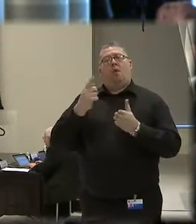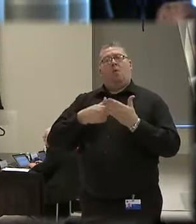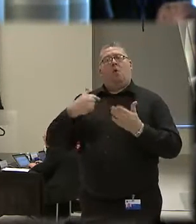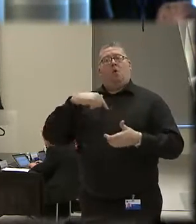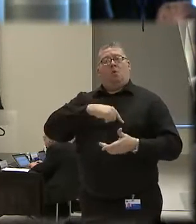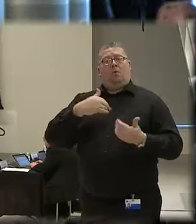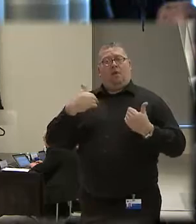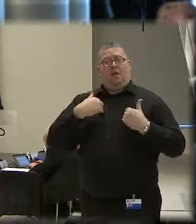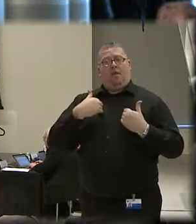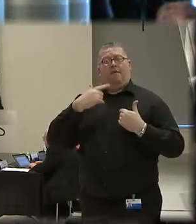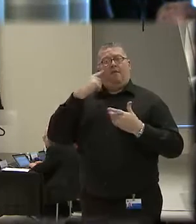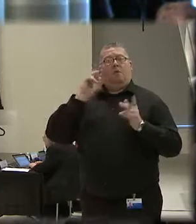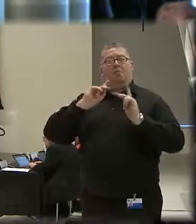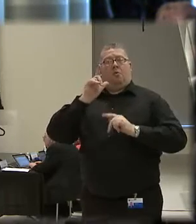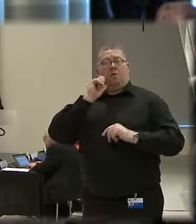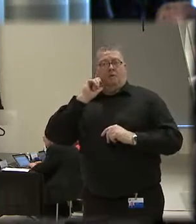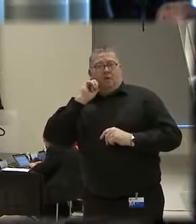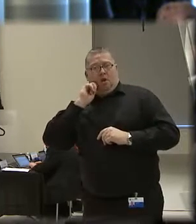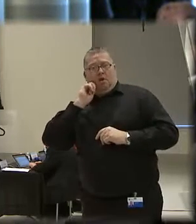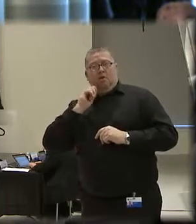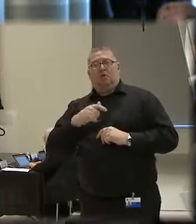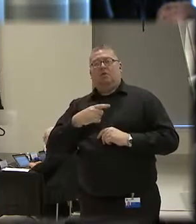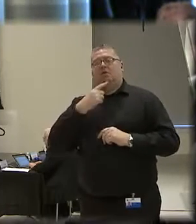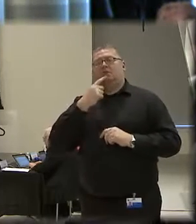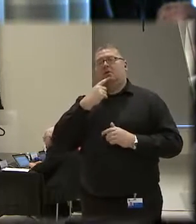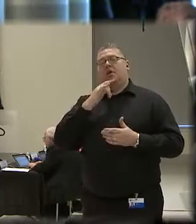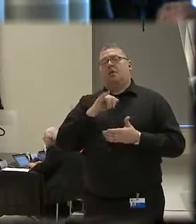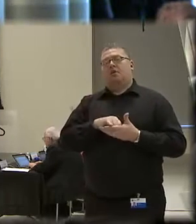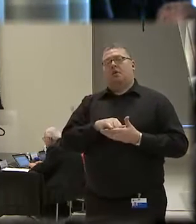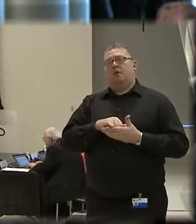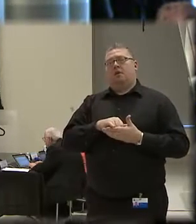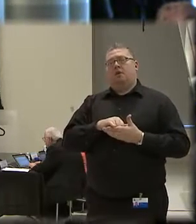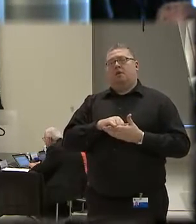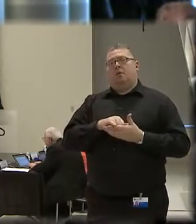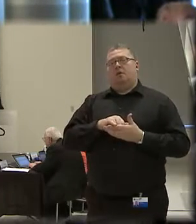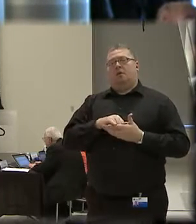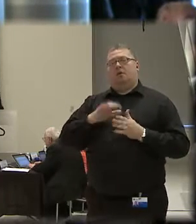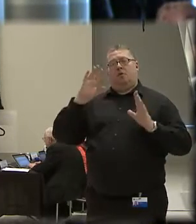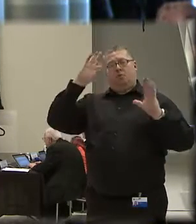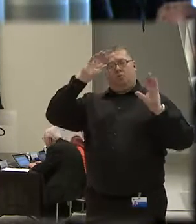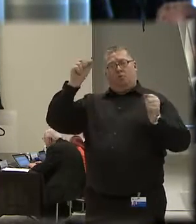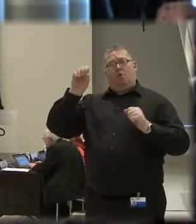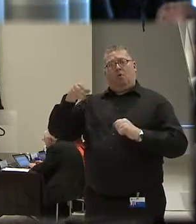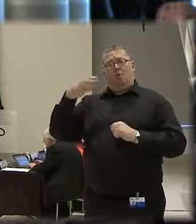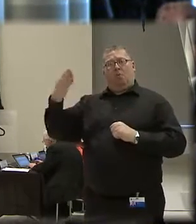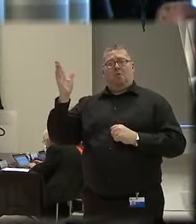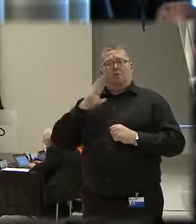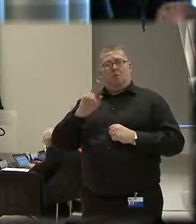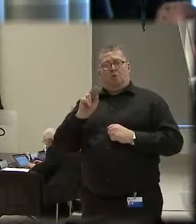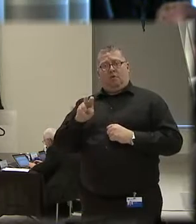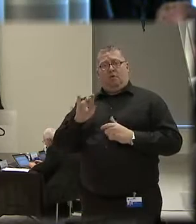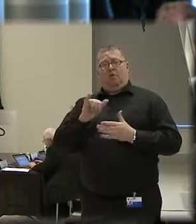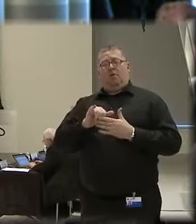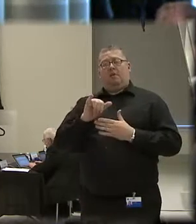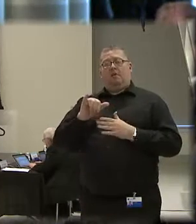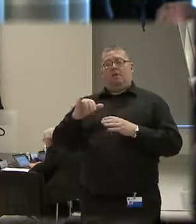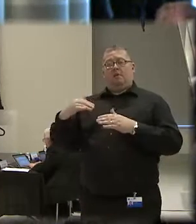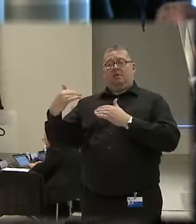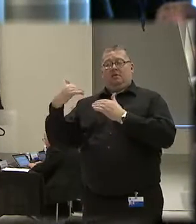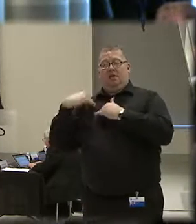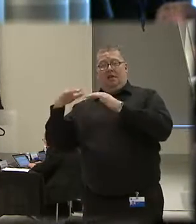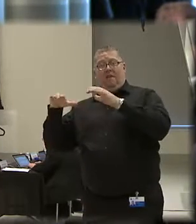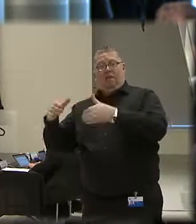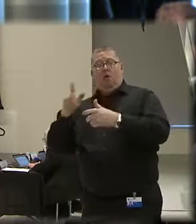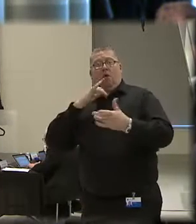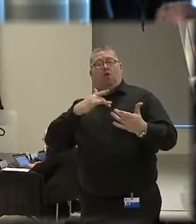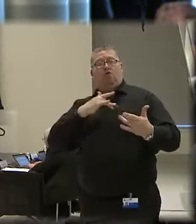of millennials of color. They stated, after meeting with President Obama in November, that task forces are where the